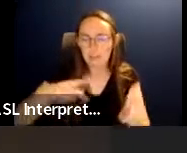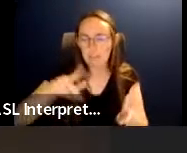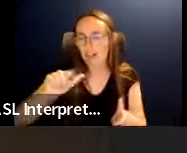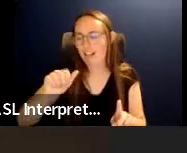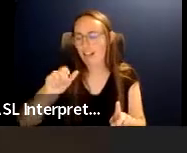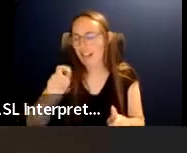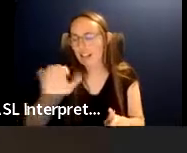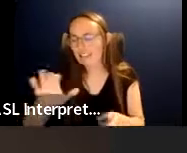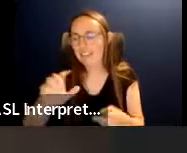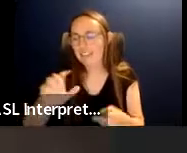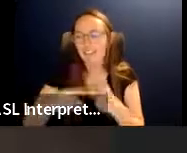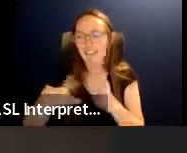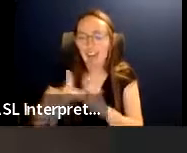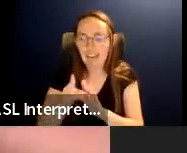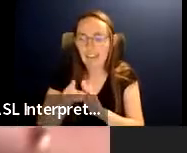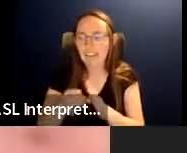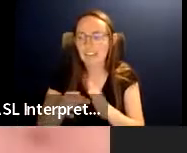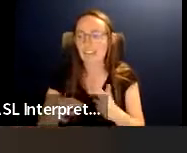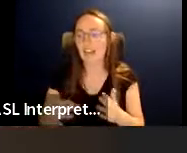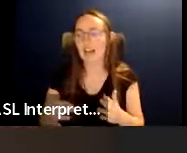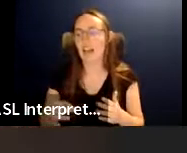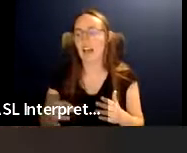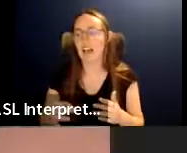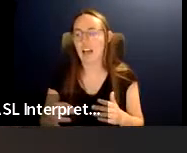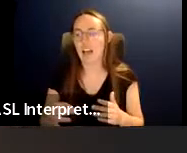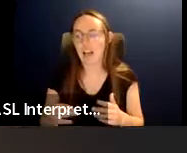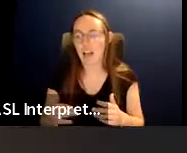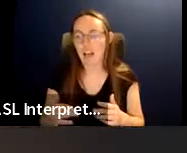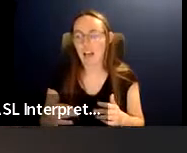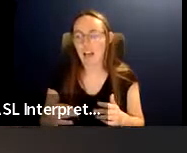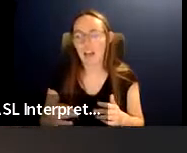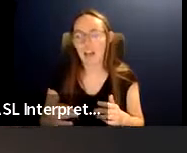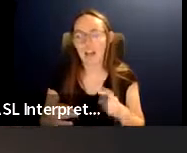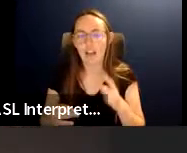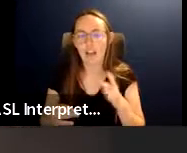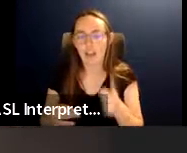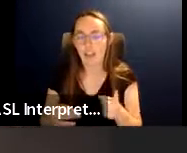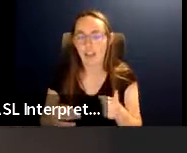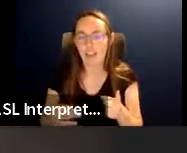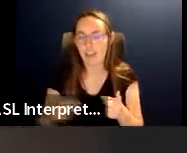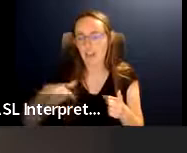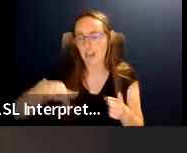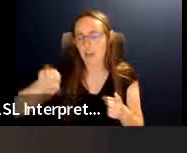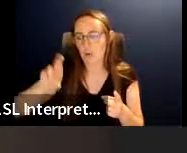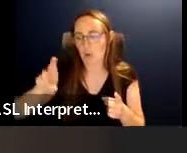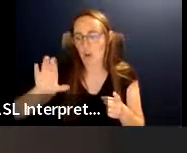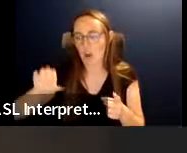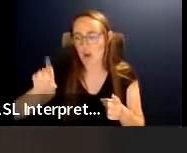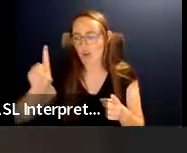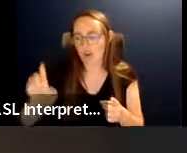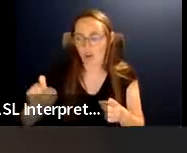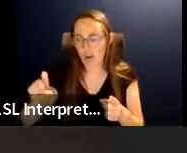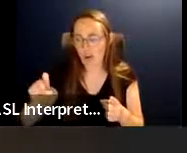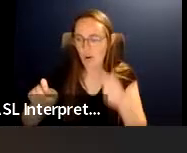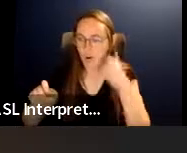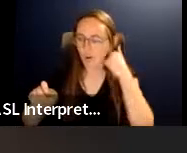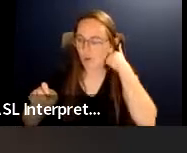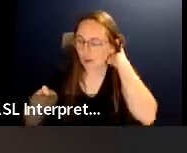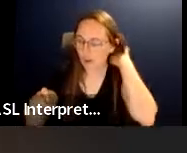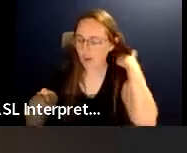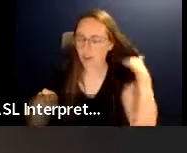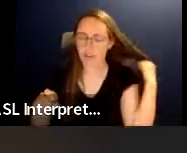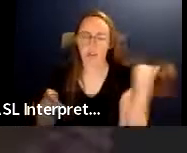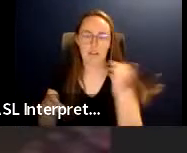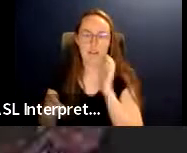with, and the QR codes that take you to where do you find these different tools and materials.